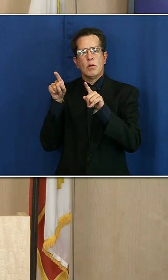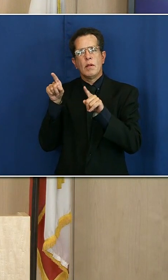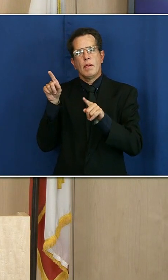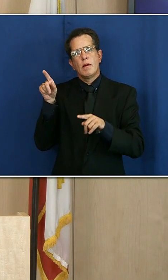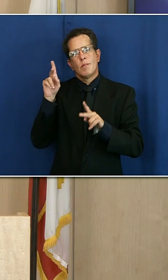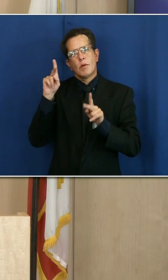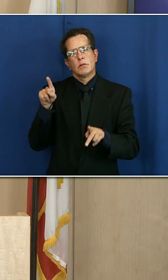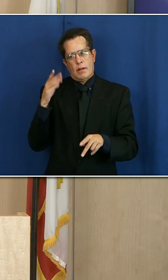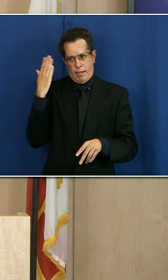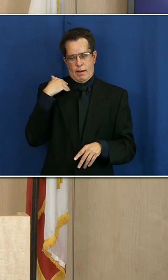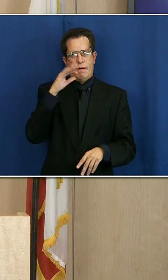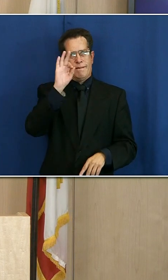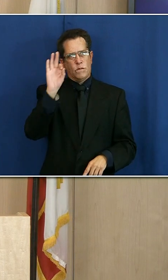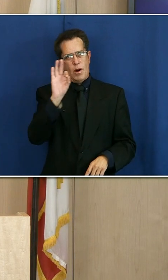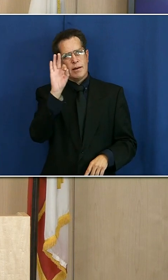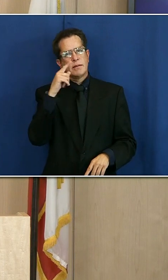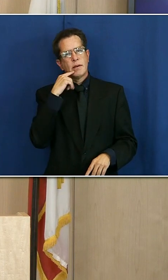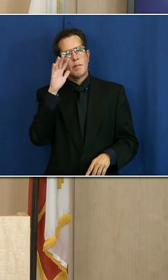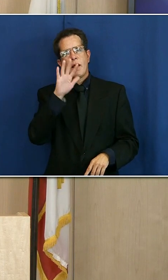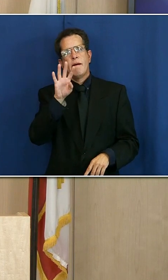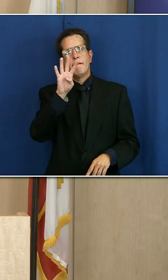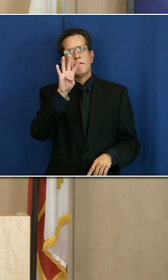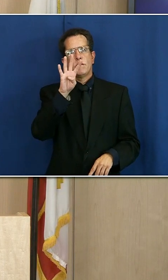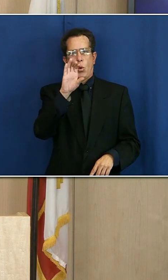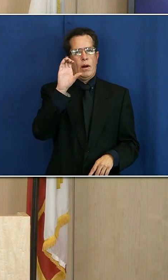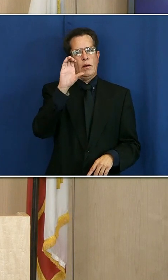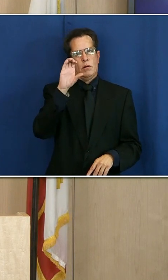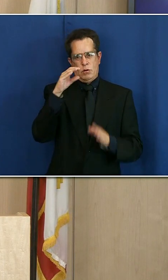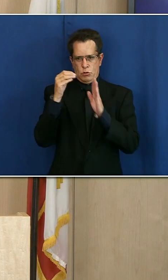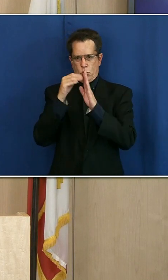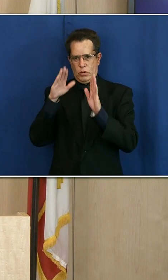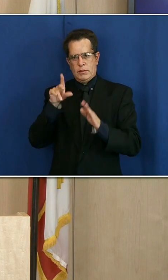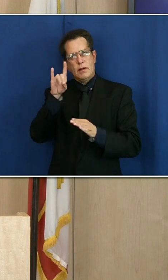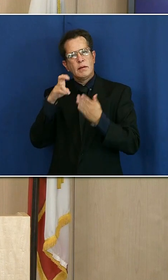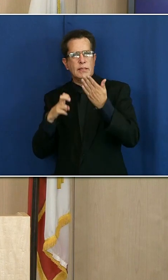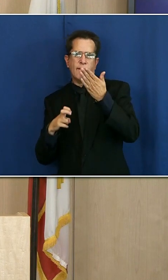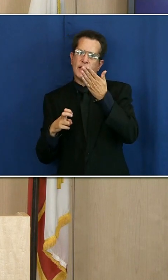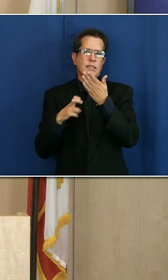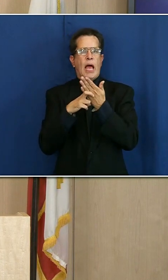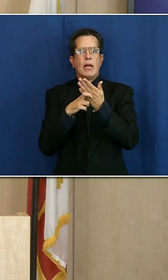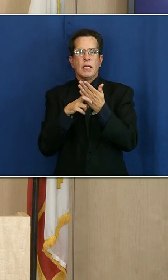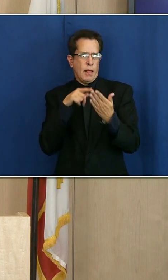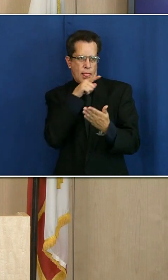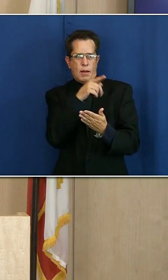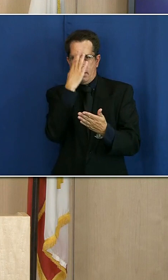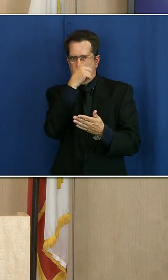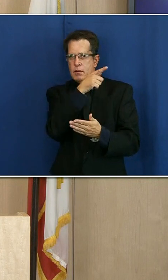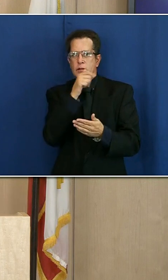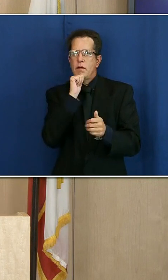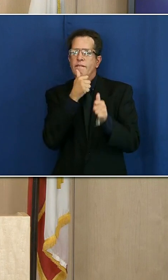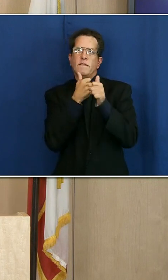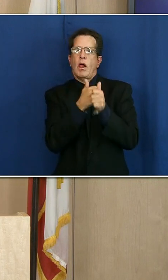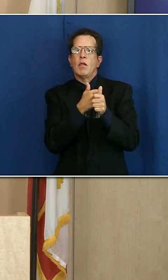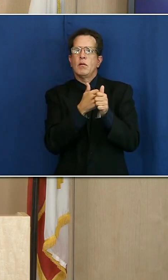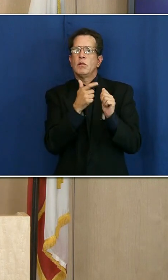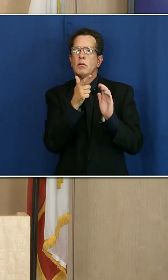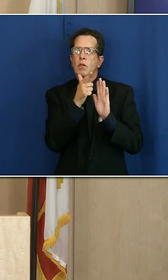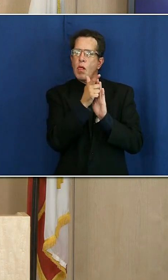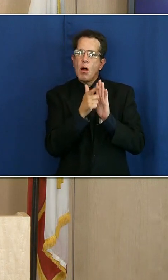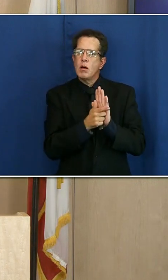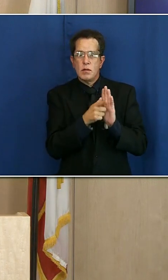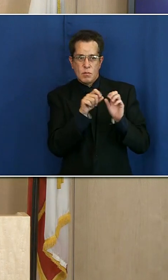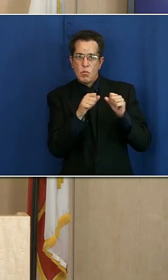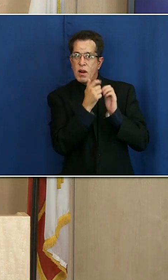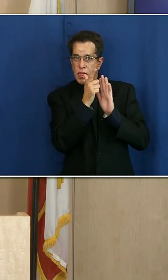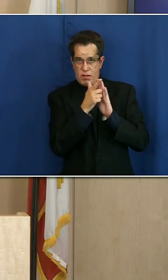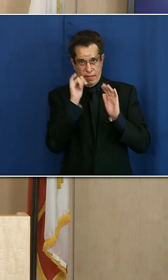been about 400 students who had been cited for violating public health guidelines. Could we get an update on that? Has that number gone